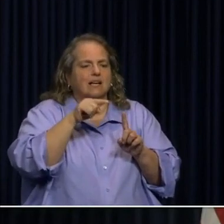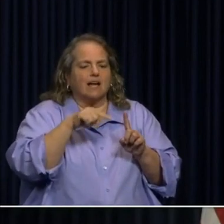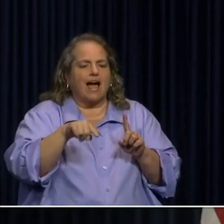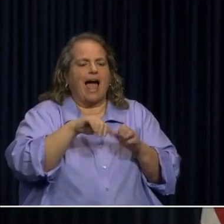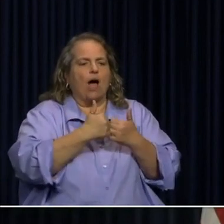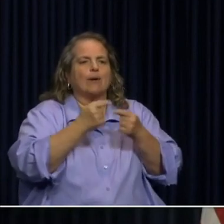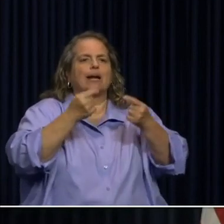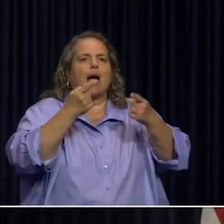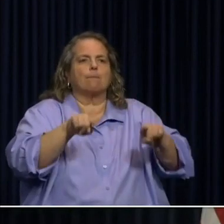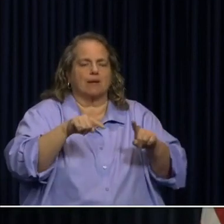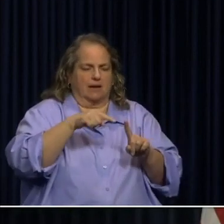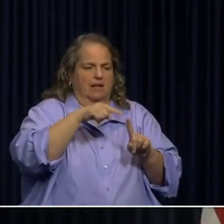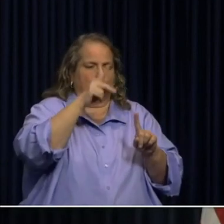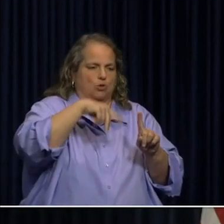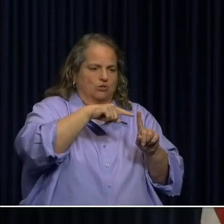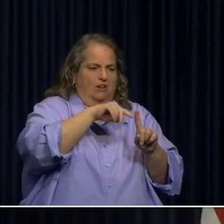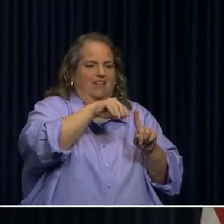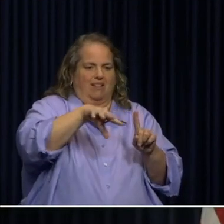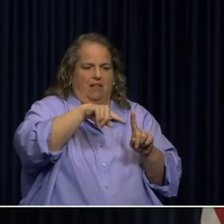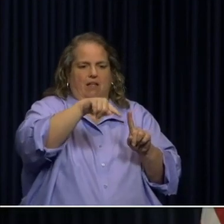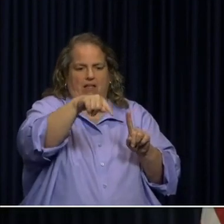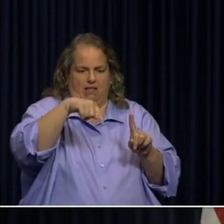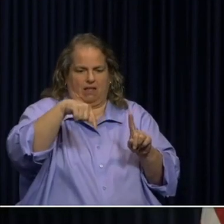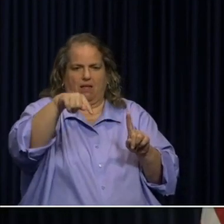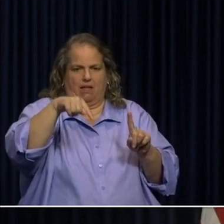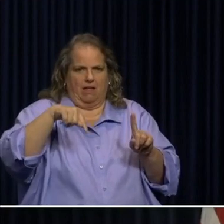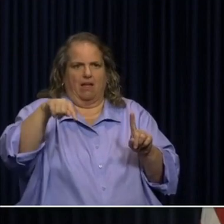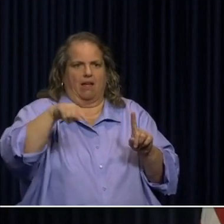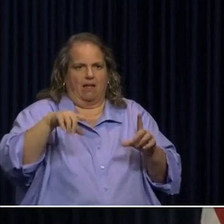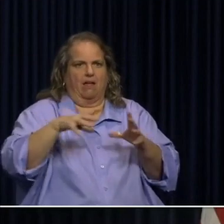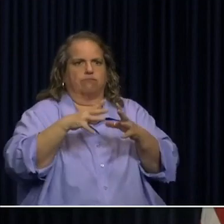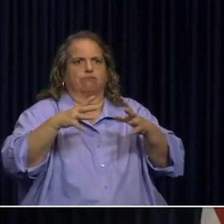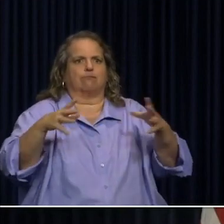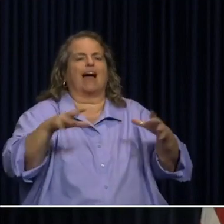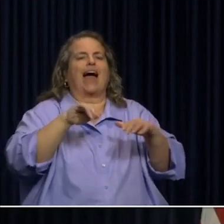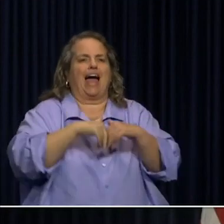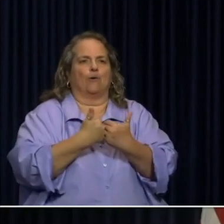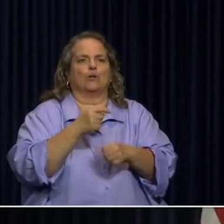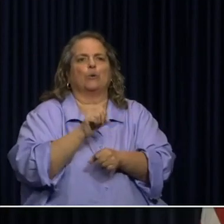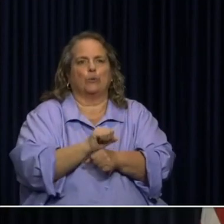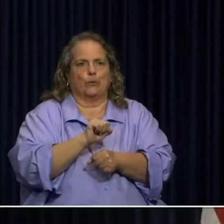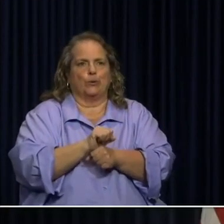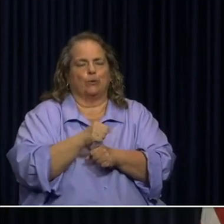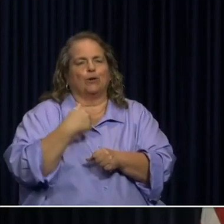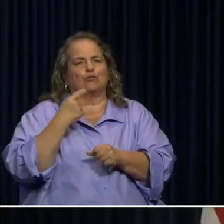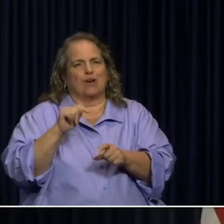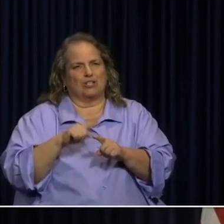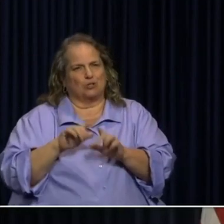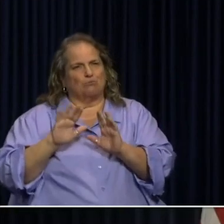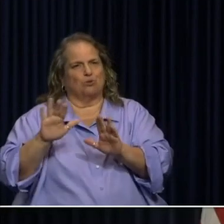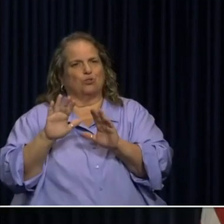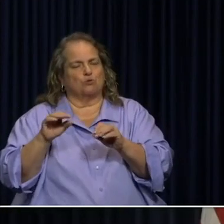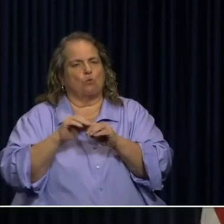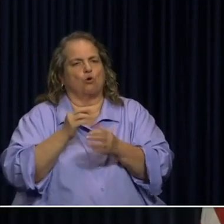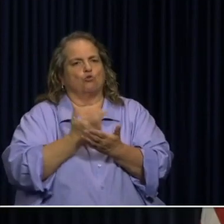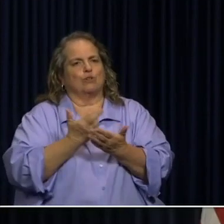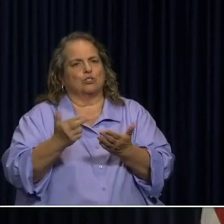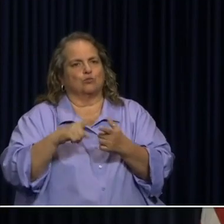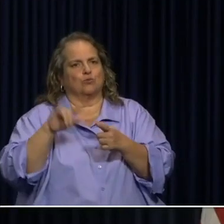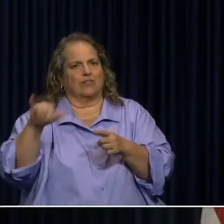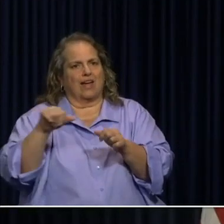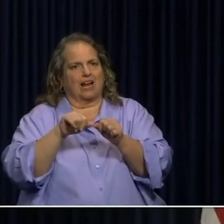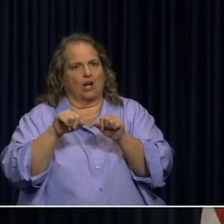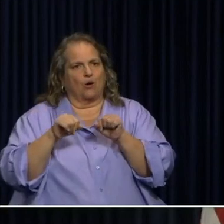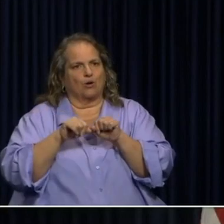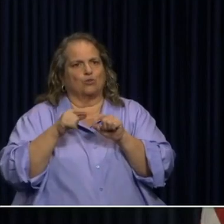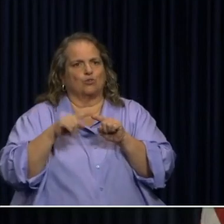so trying to push resources to those areas to try to at